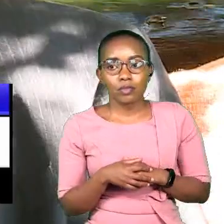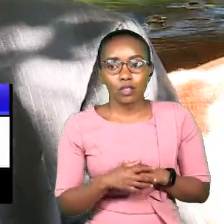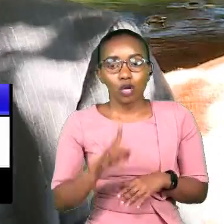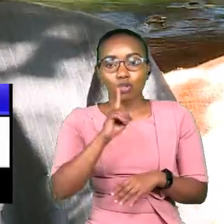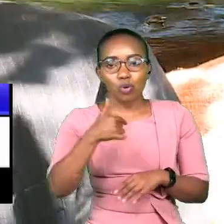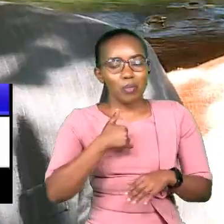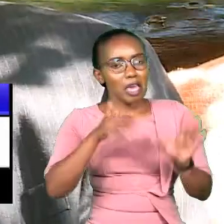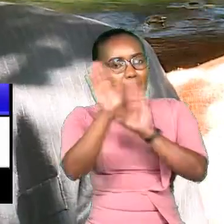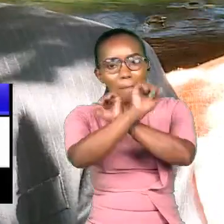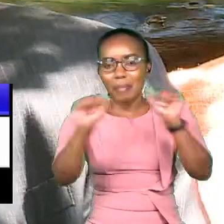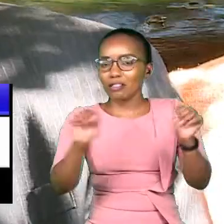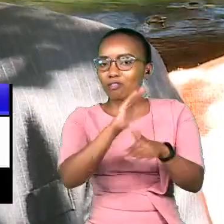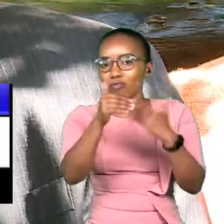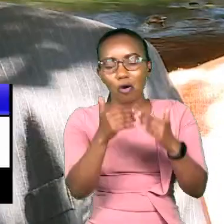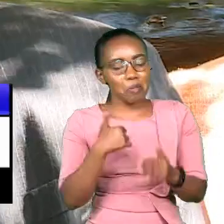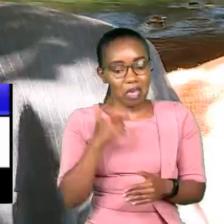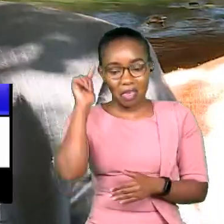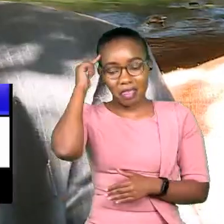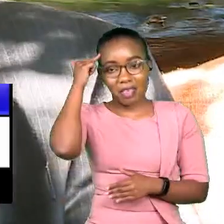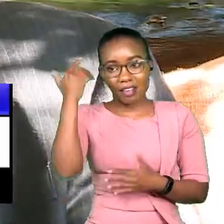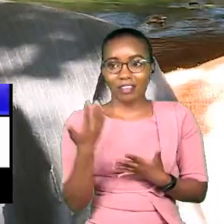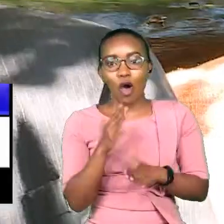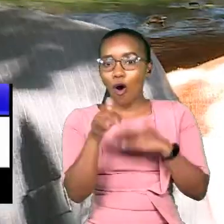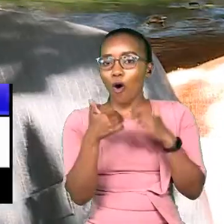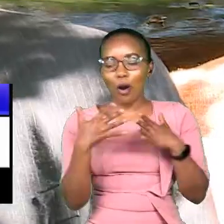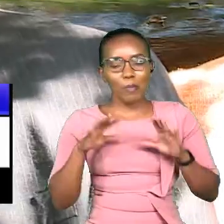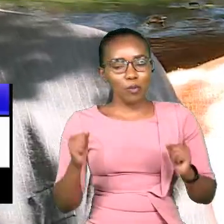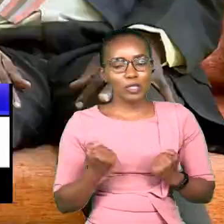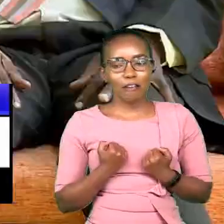for everybody. I think they're all safe with me.